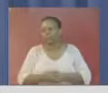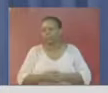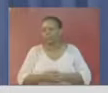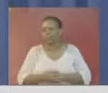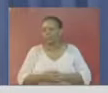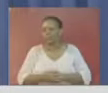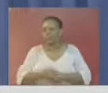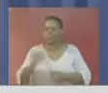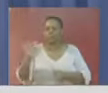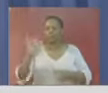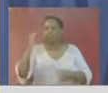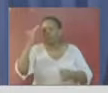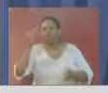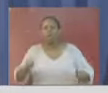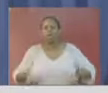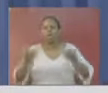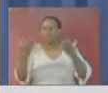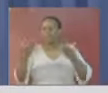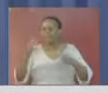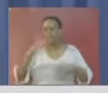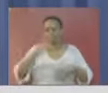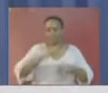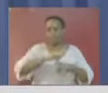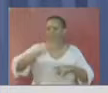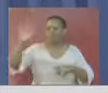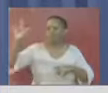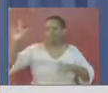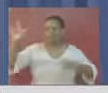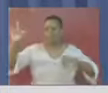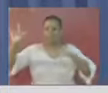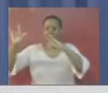done properly, that we will be able to assist, as the